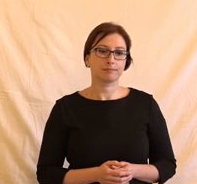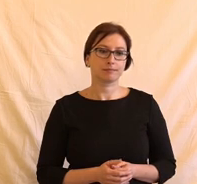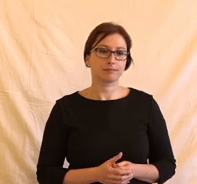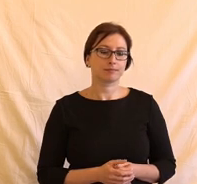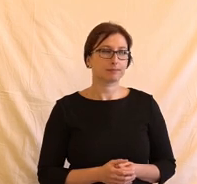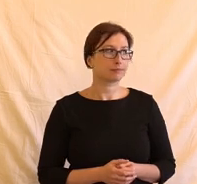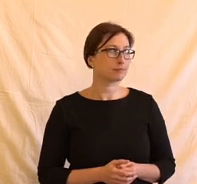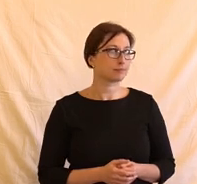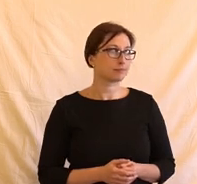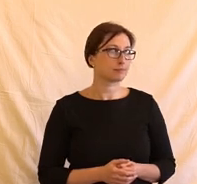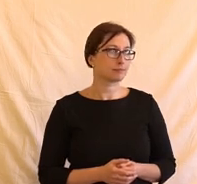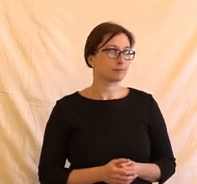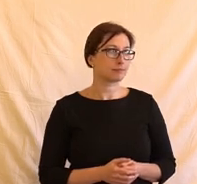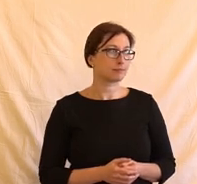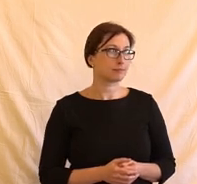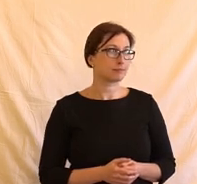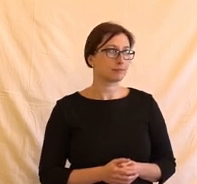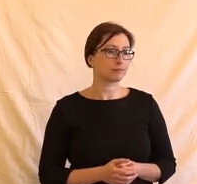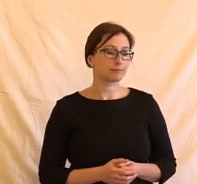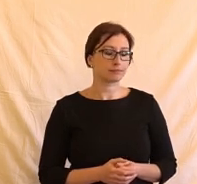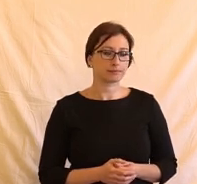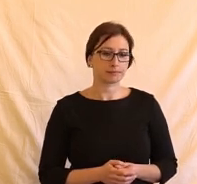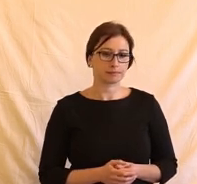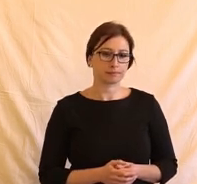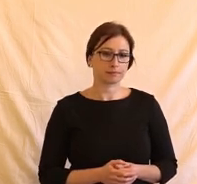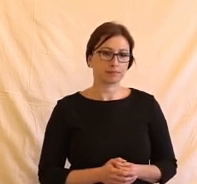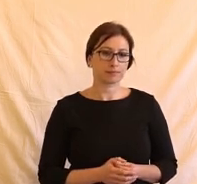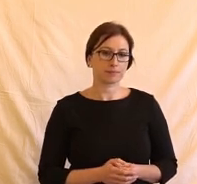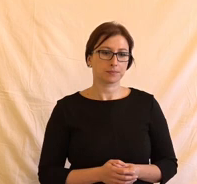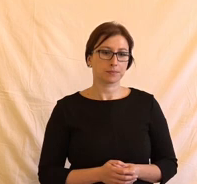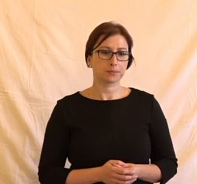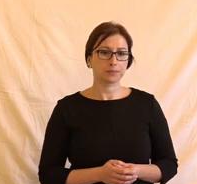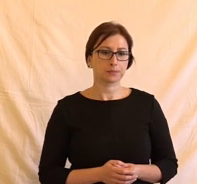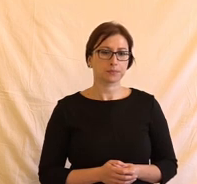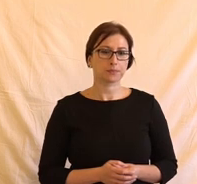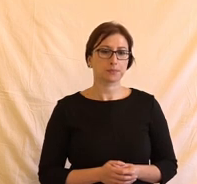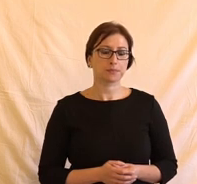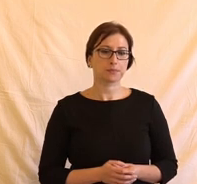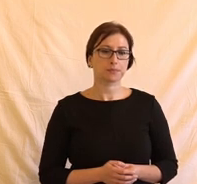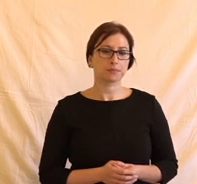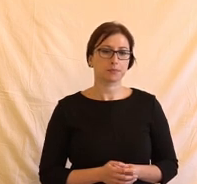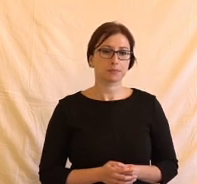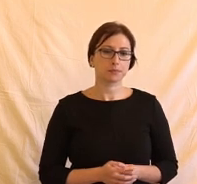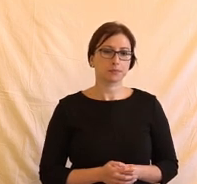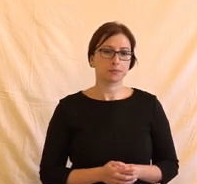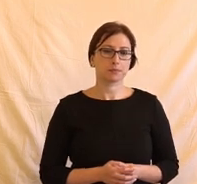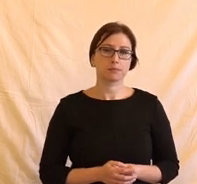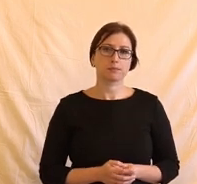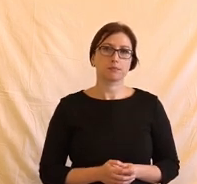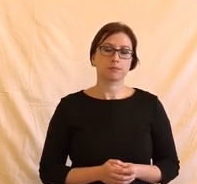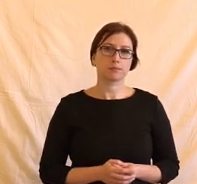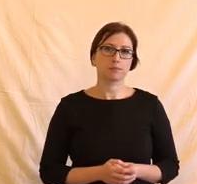society in the world that using the least cash, only using